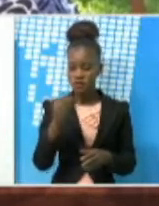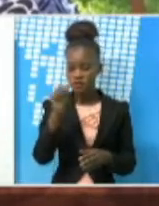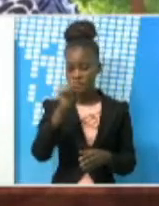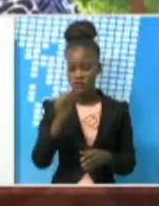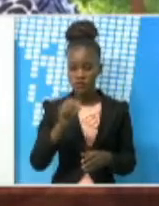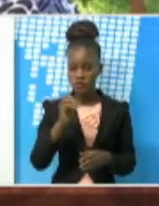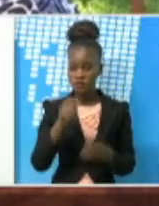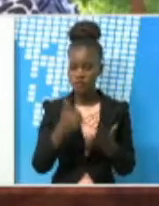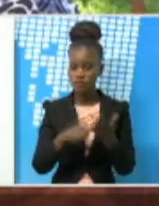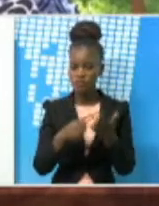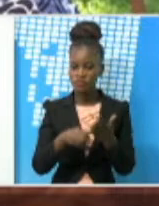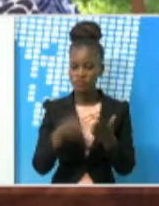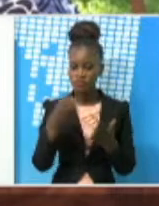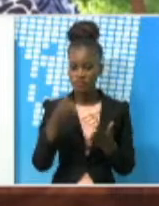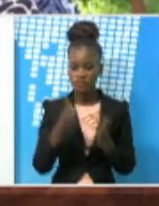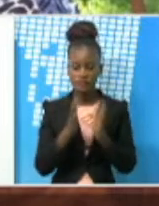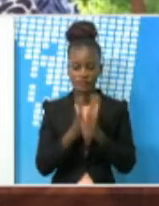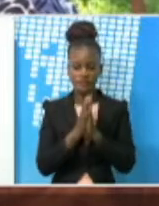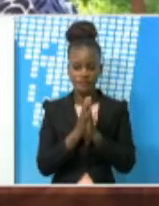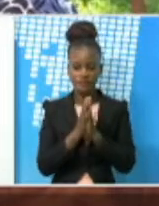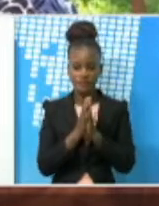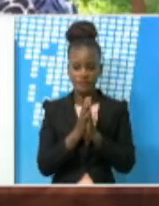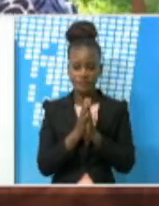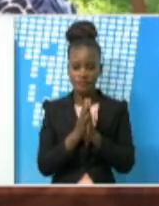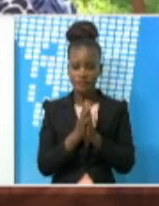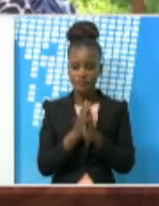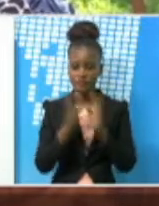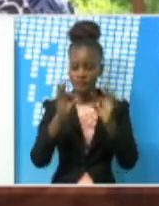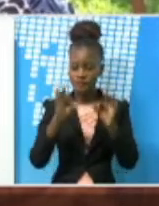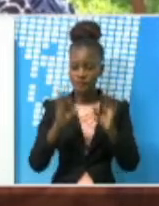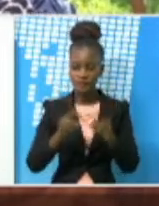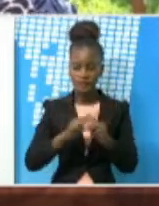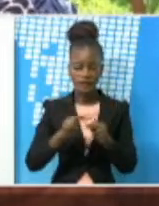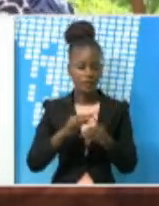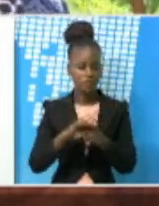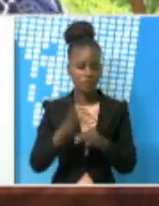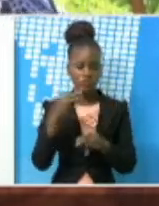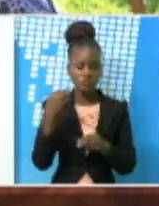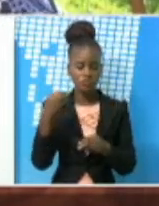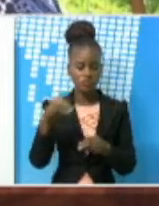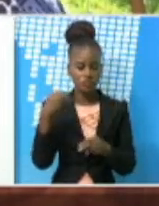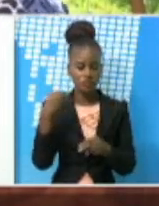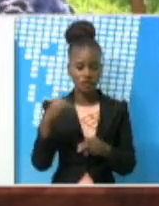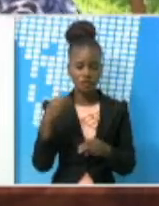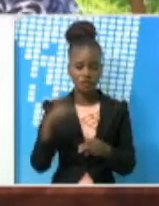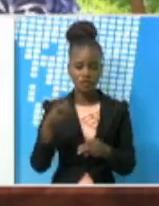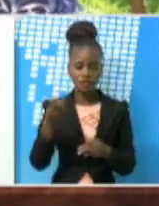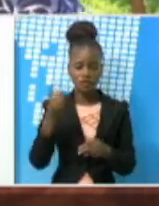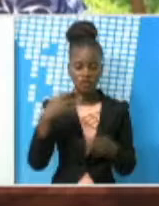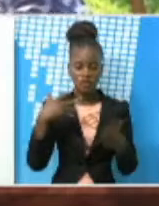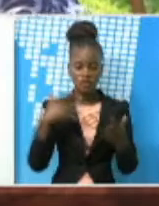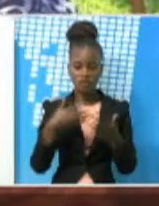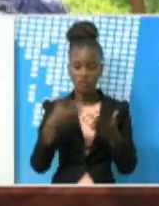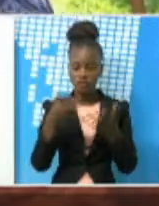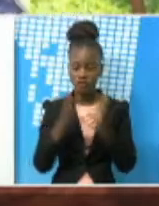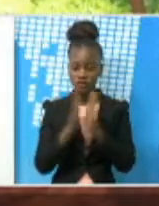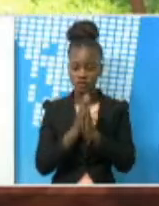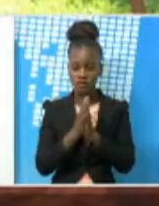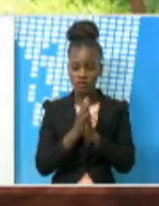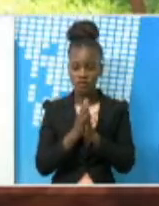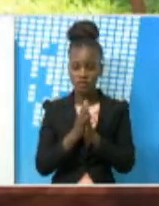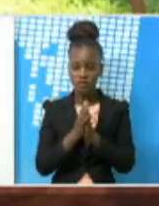is the raw material is very expensive. Since we are dealing in this type